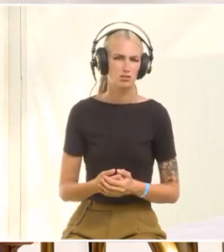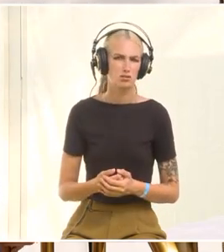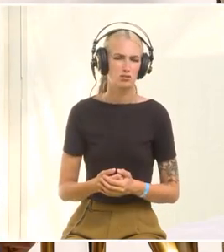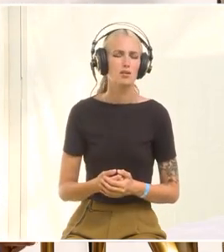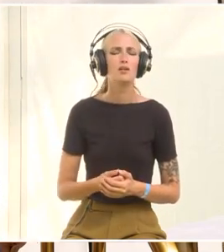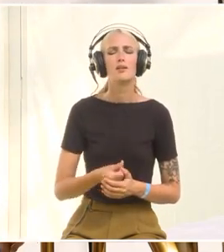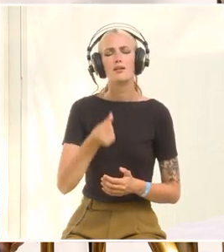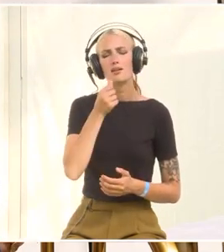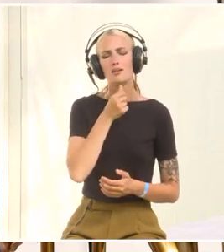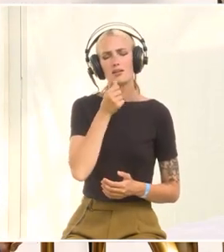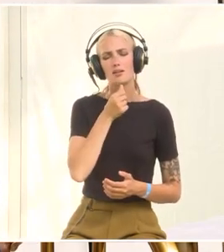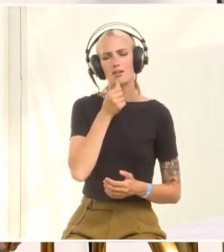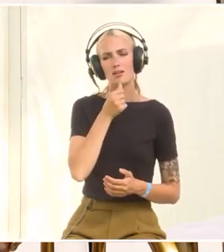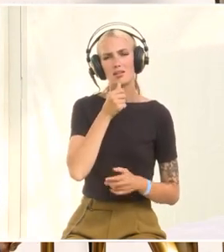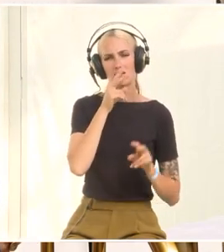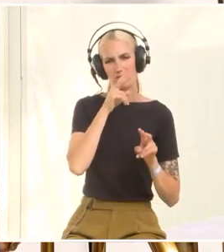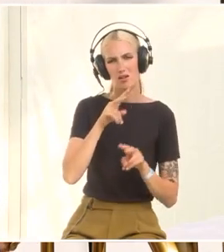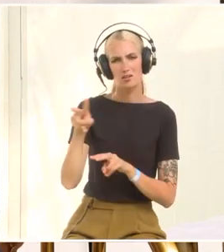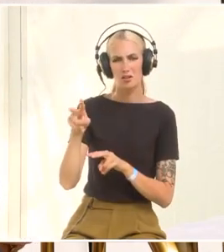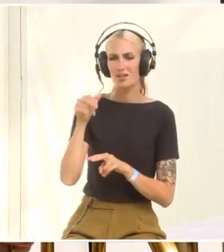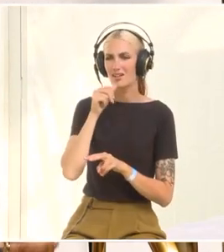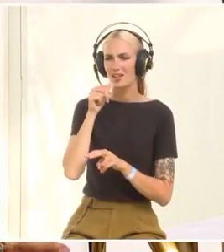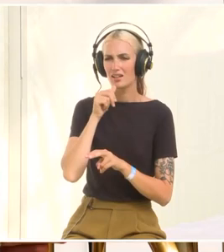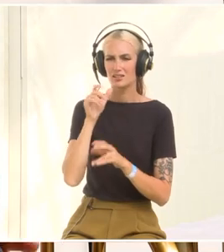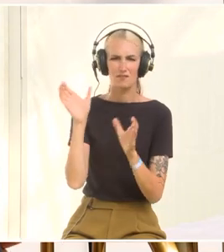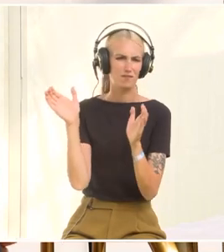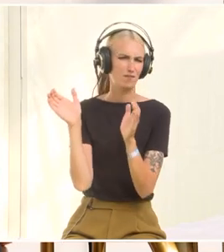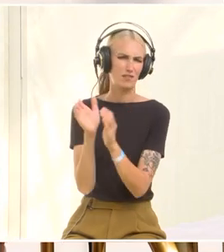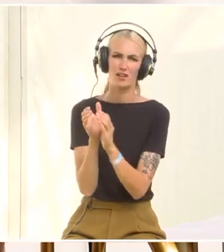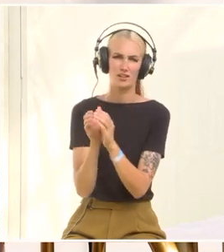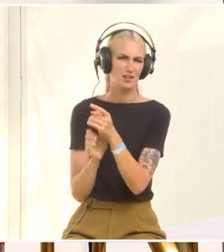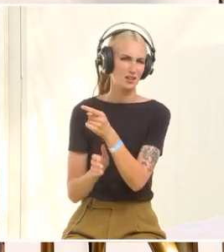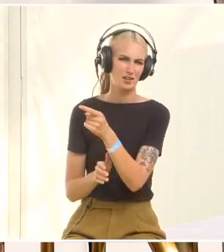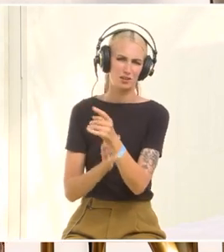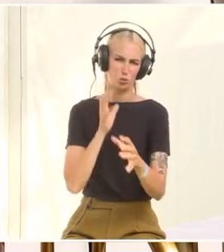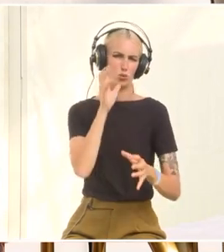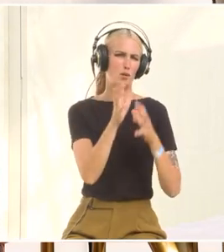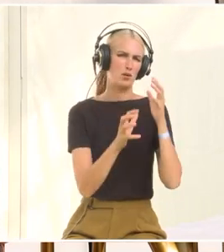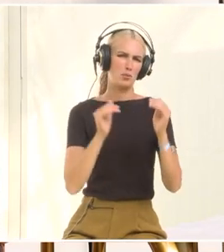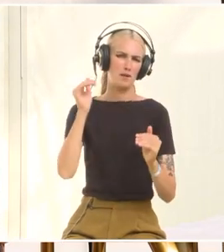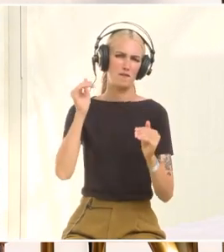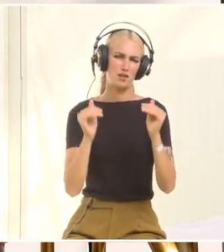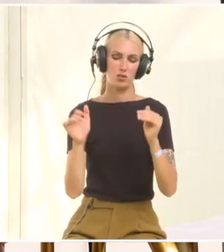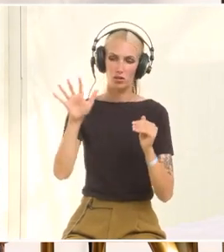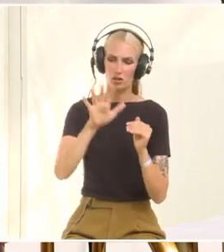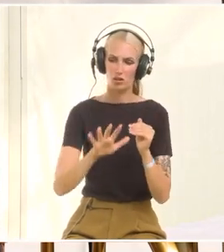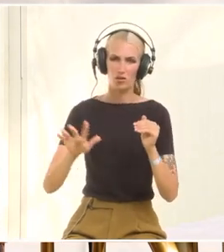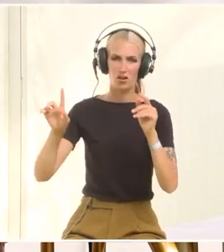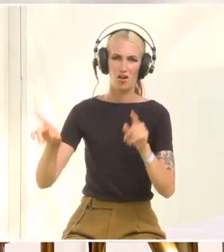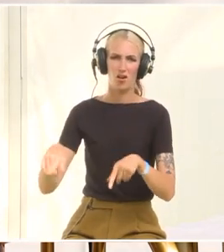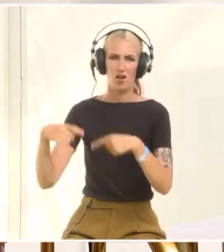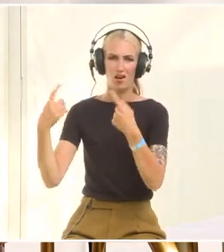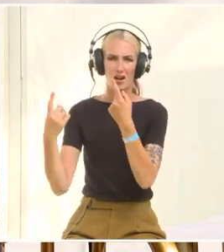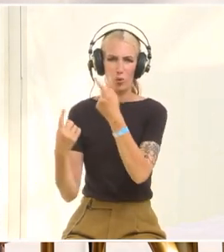Estonia, in the end, if you look globally, it is very small. So I think if we talk about regional development in most countries, they would